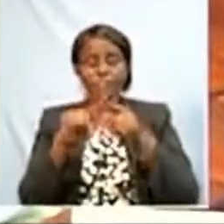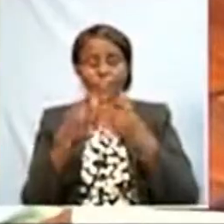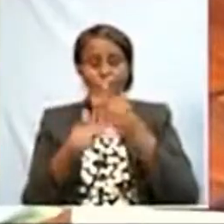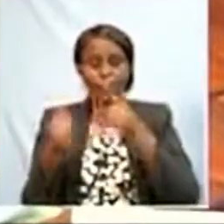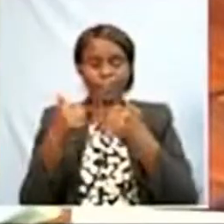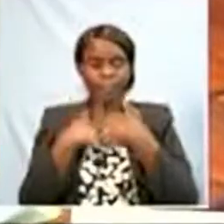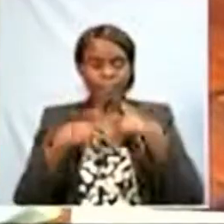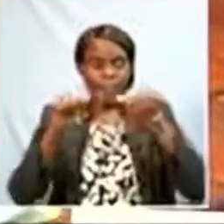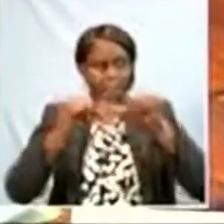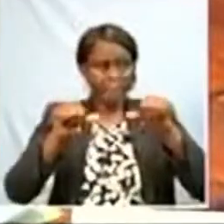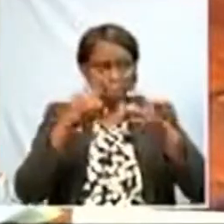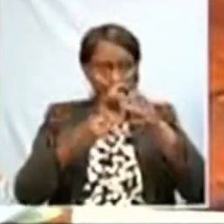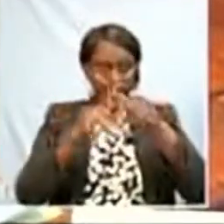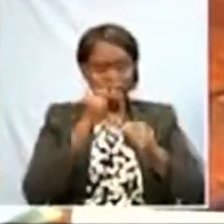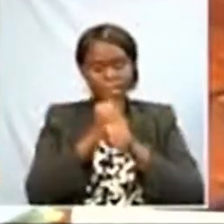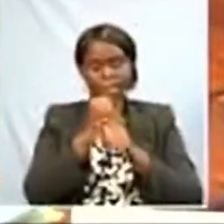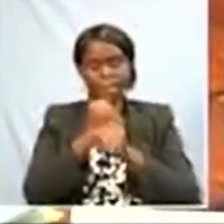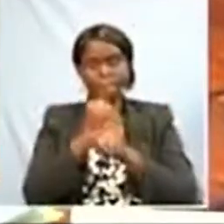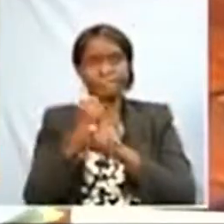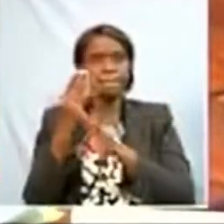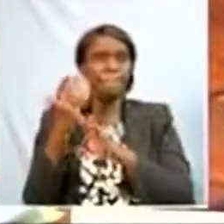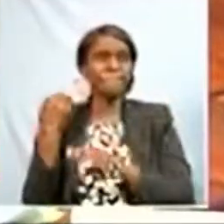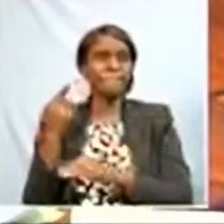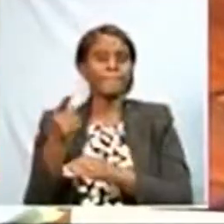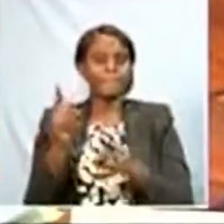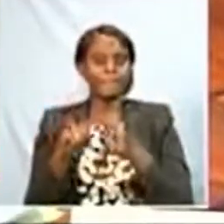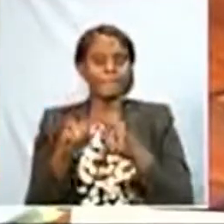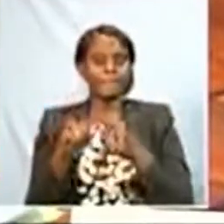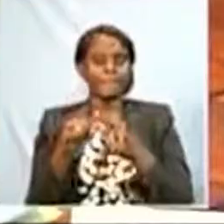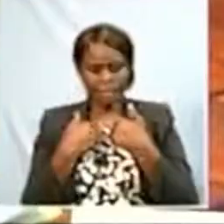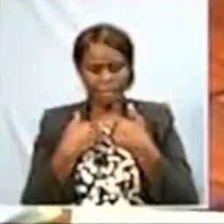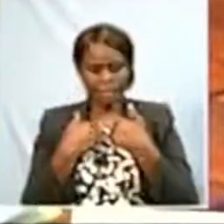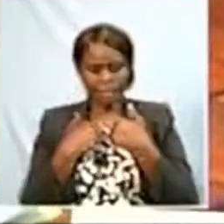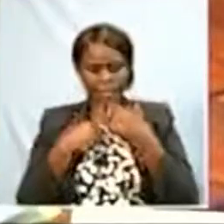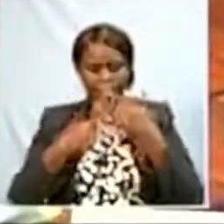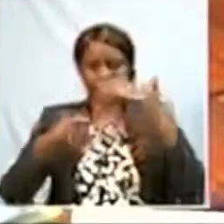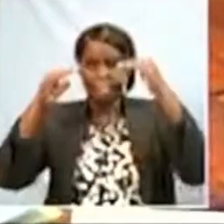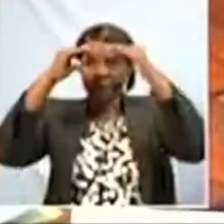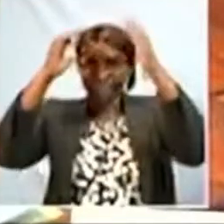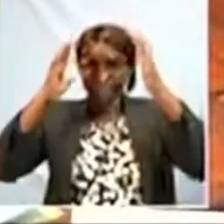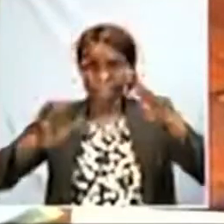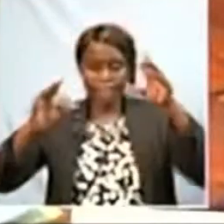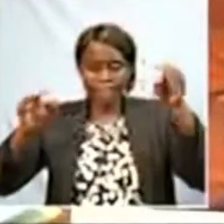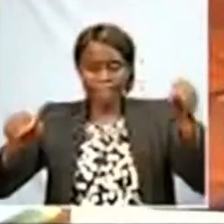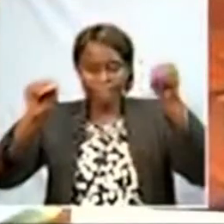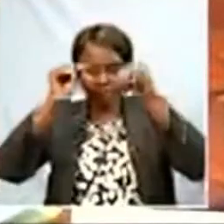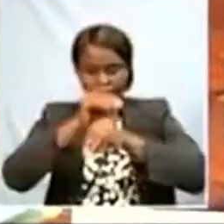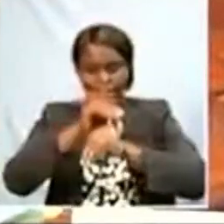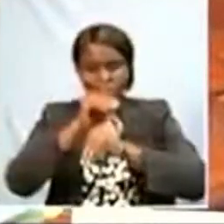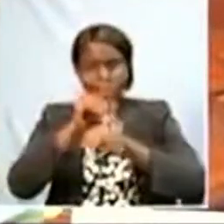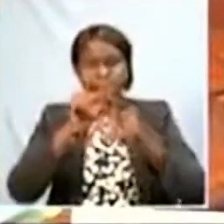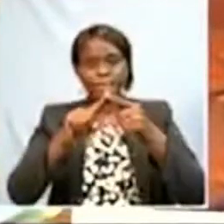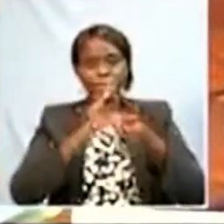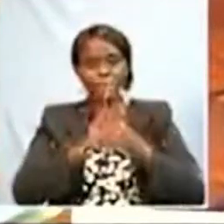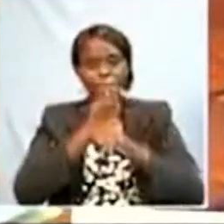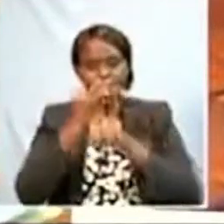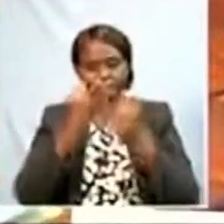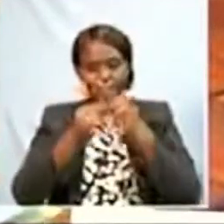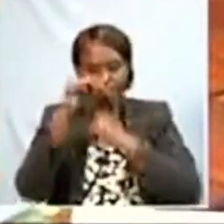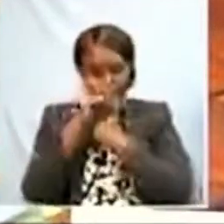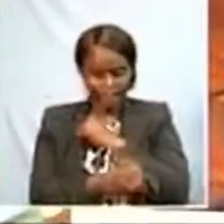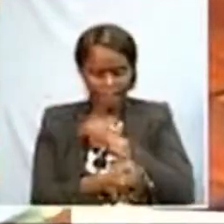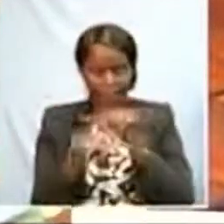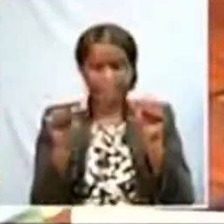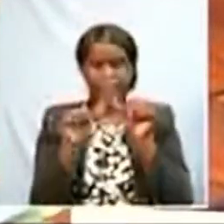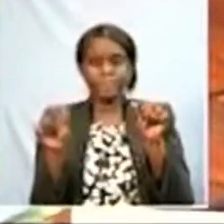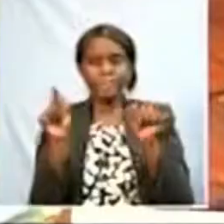the assessment that was done earlier was to have the roof replaced. But after a detailed